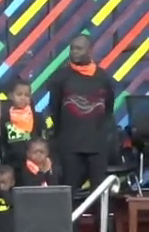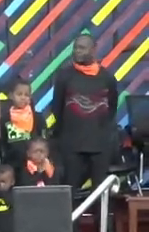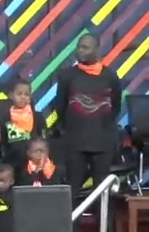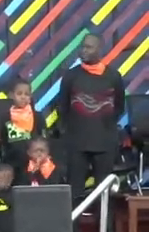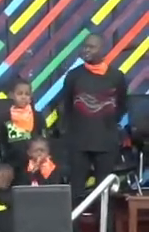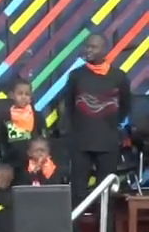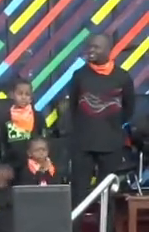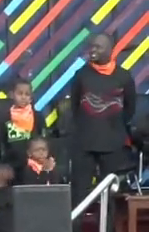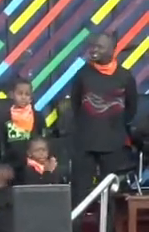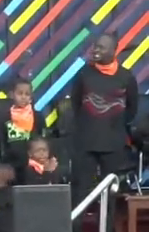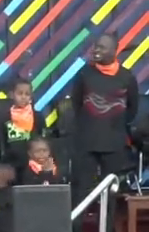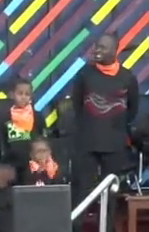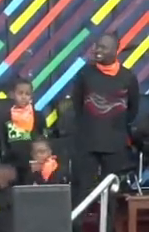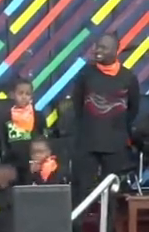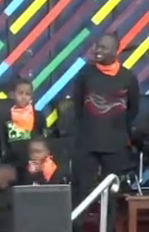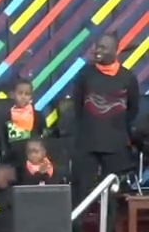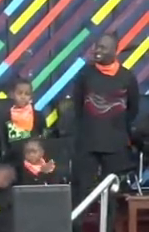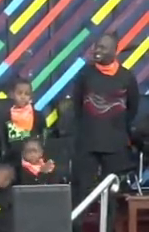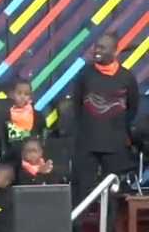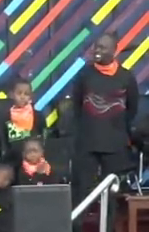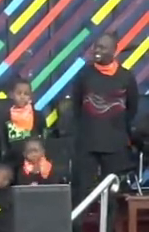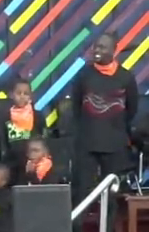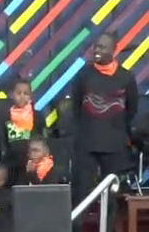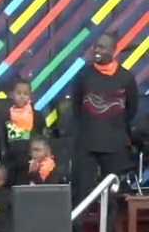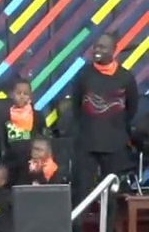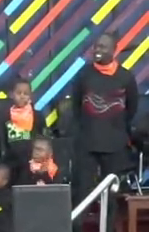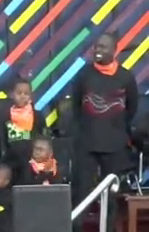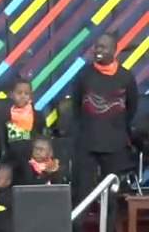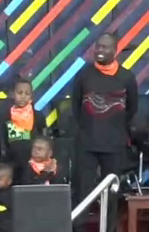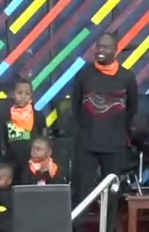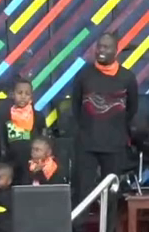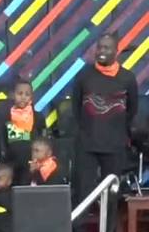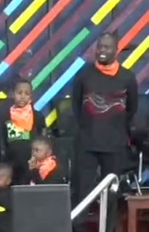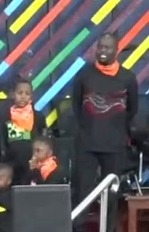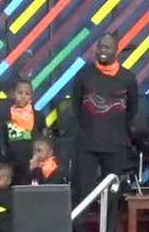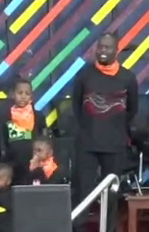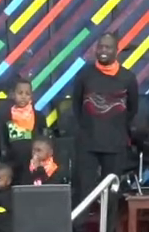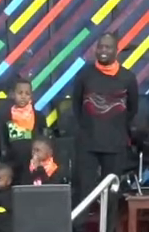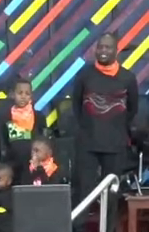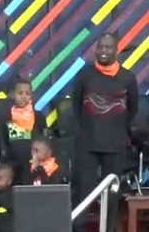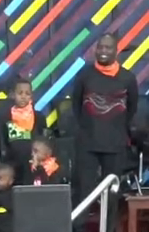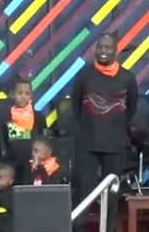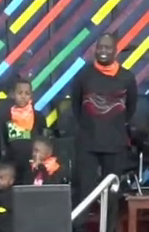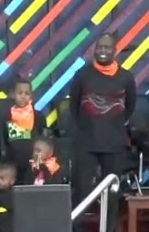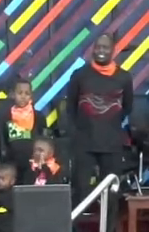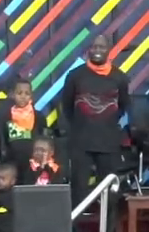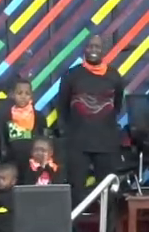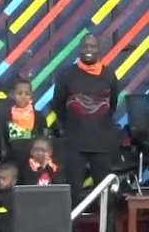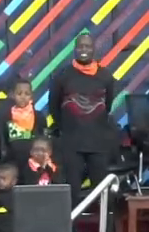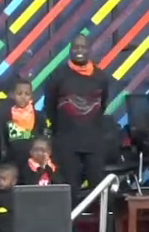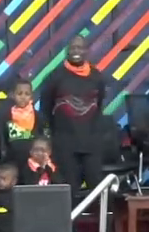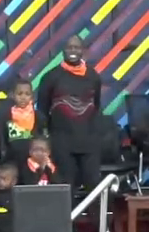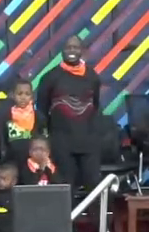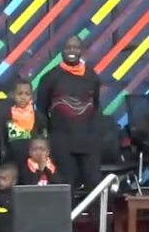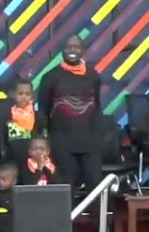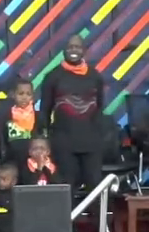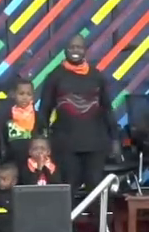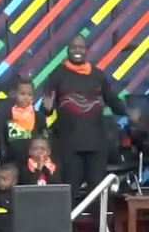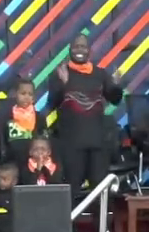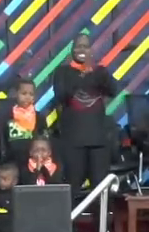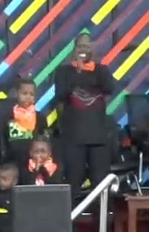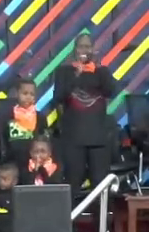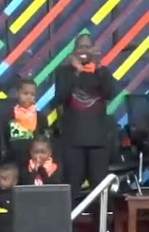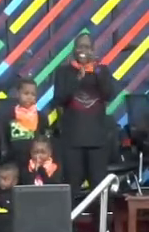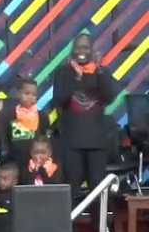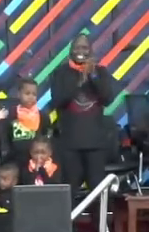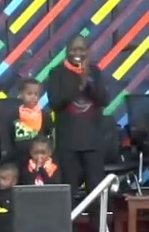It is now my humble duty, pleasure, and honor to invite you to join us in praise and worship. Come on, let's give it up for the